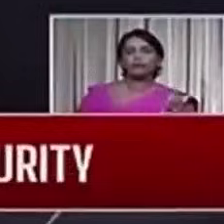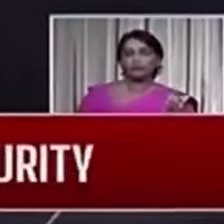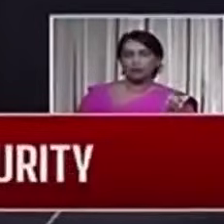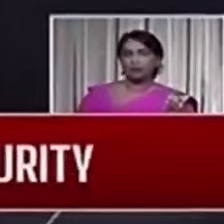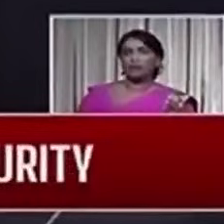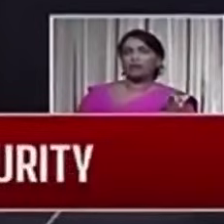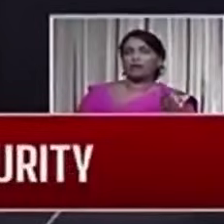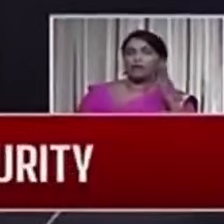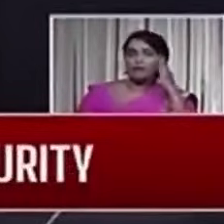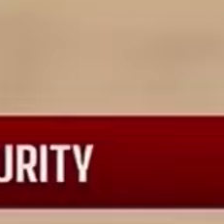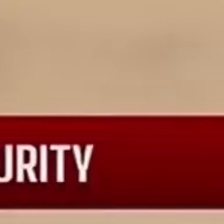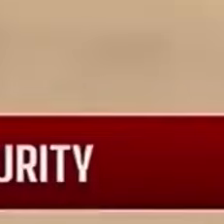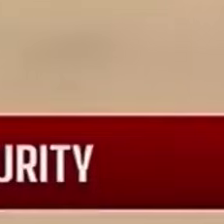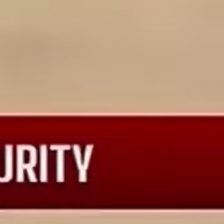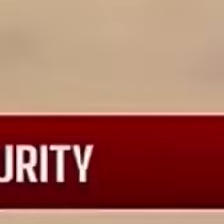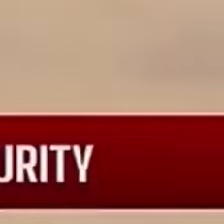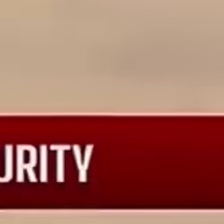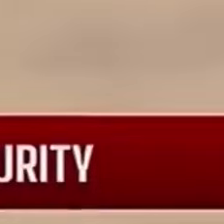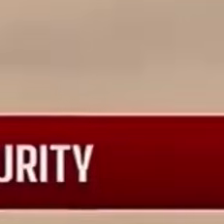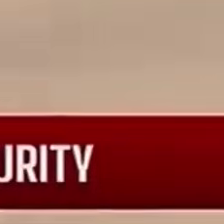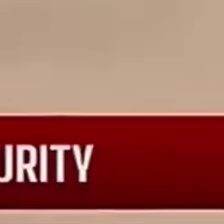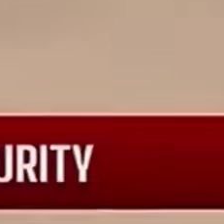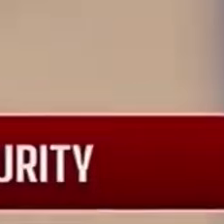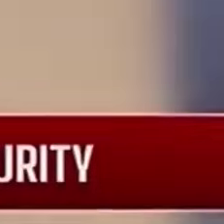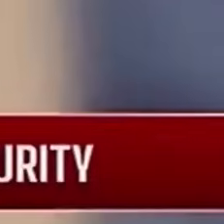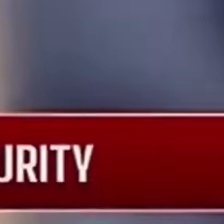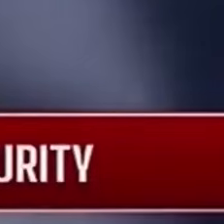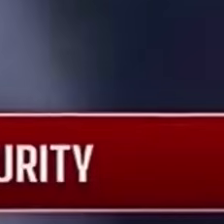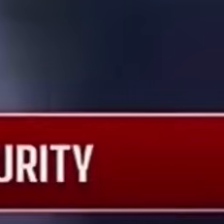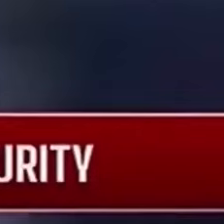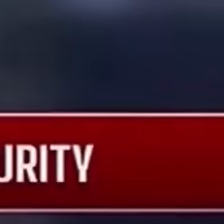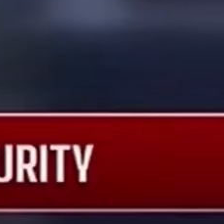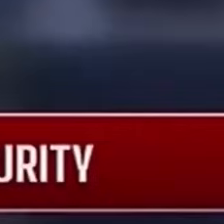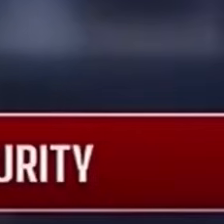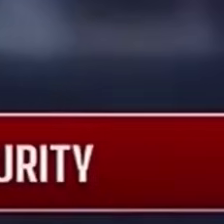Opposition voices their objection against the minister in charge of the police.